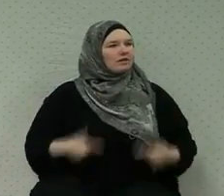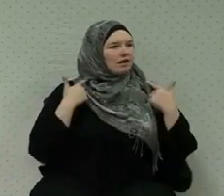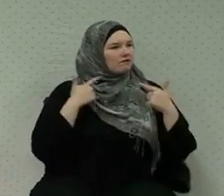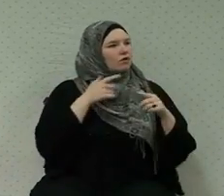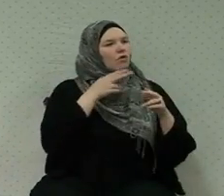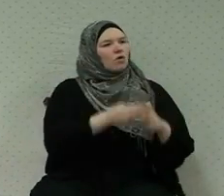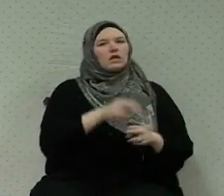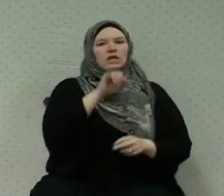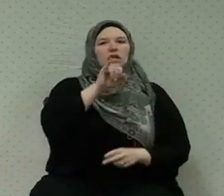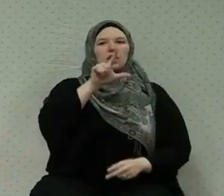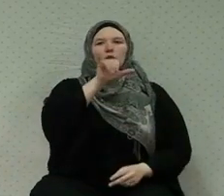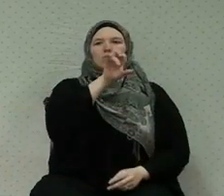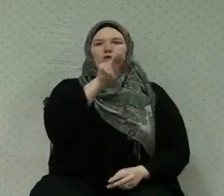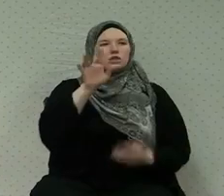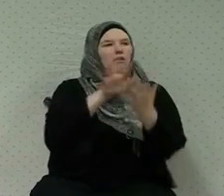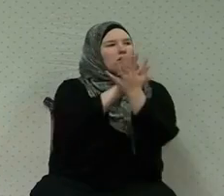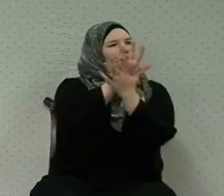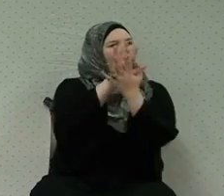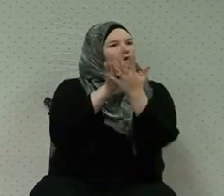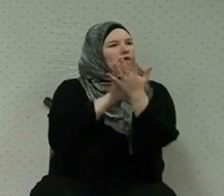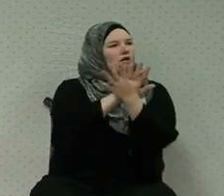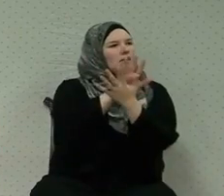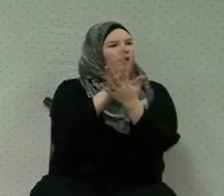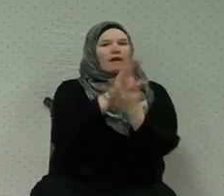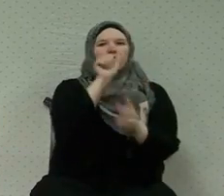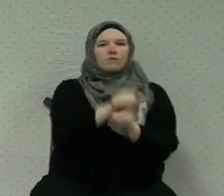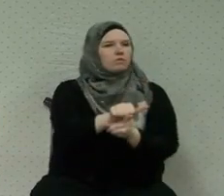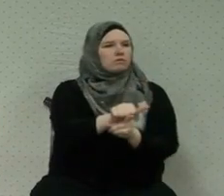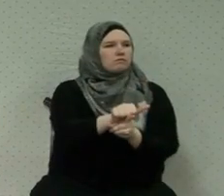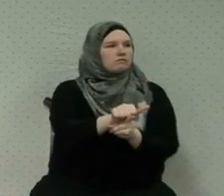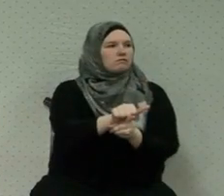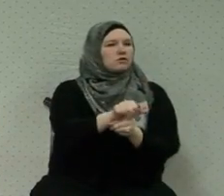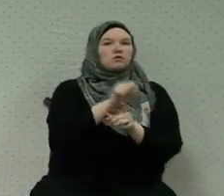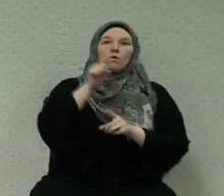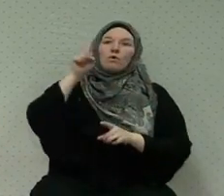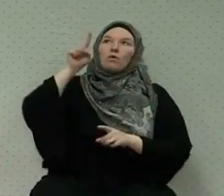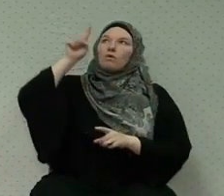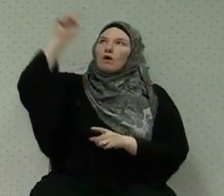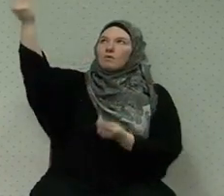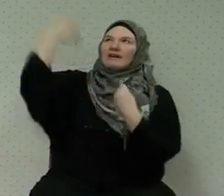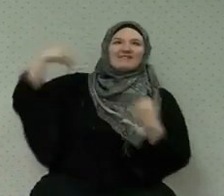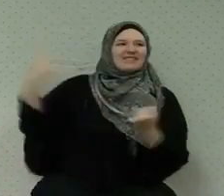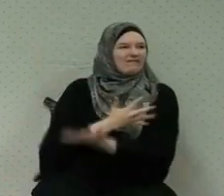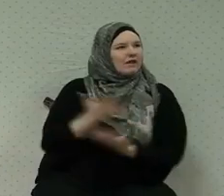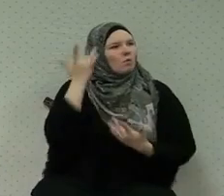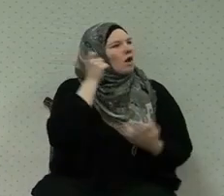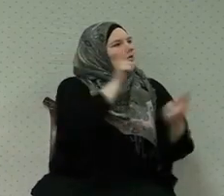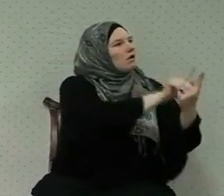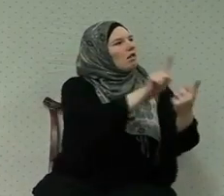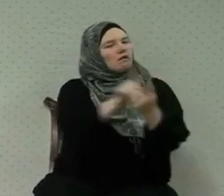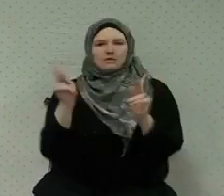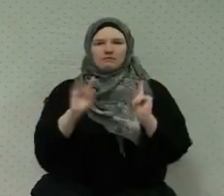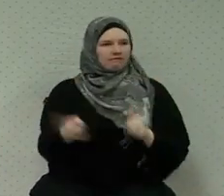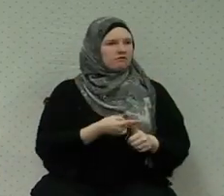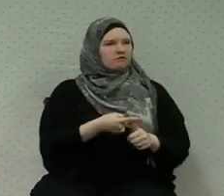illusion, delusion, and deception. So Allah warns us against those elements. Allah